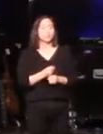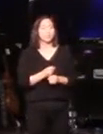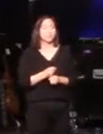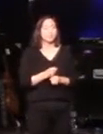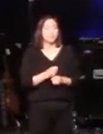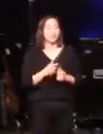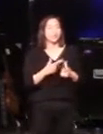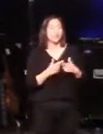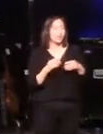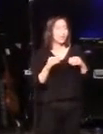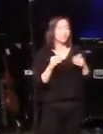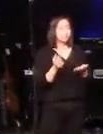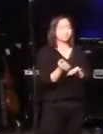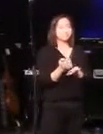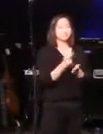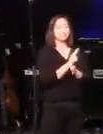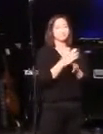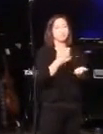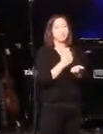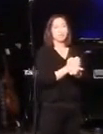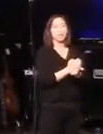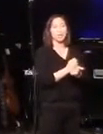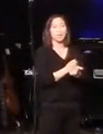And the angel went, backs off.